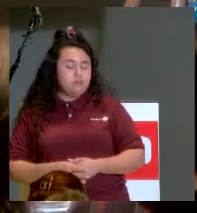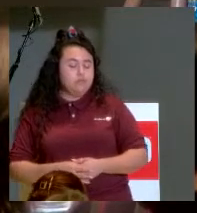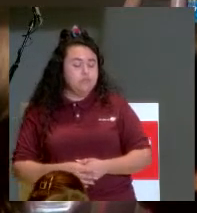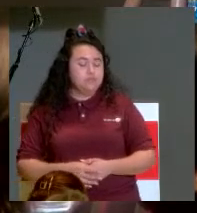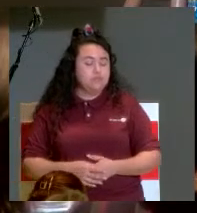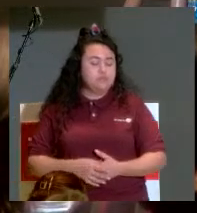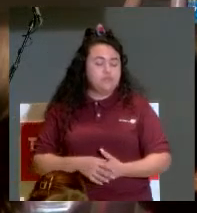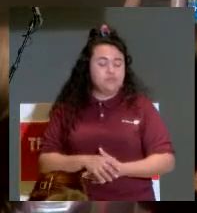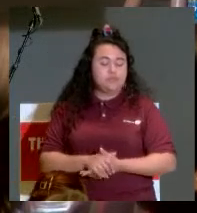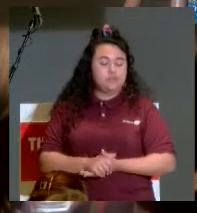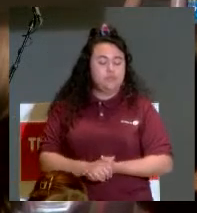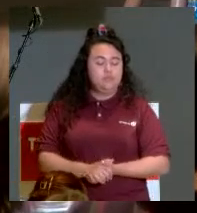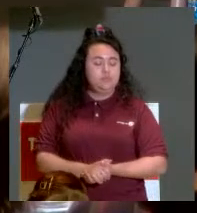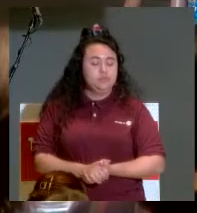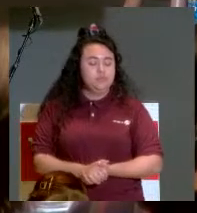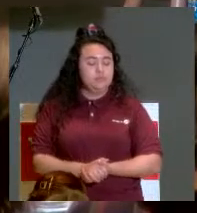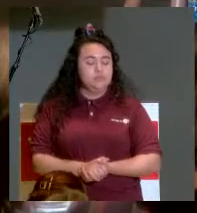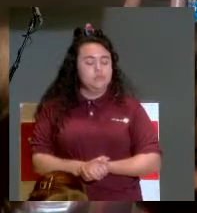for me,